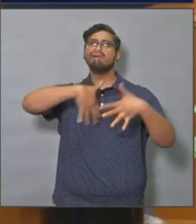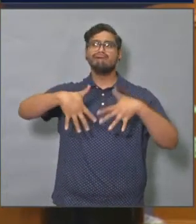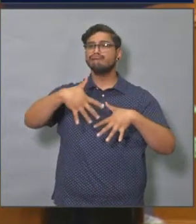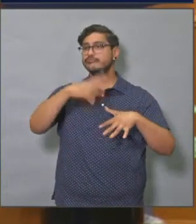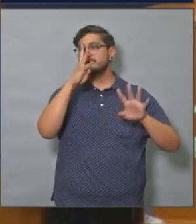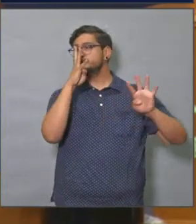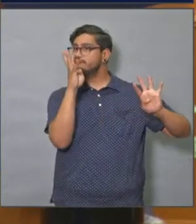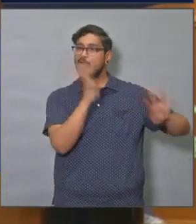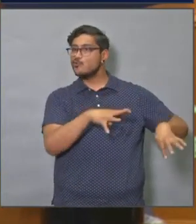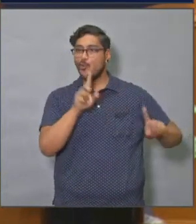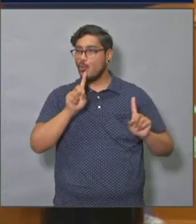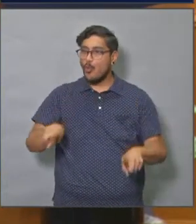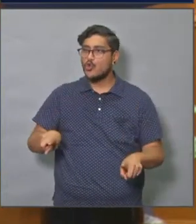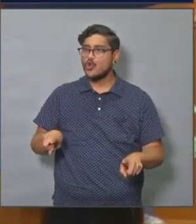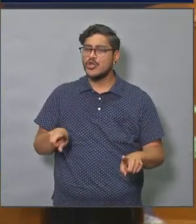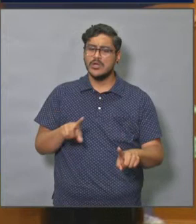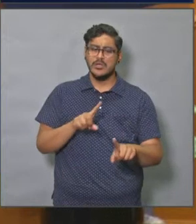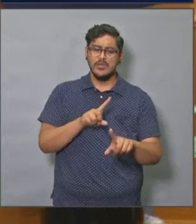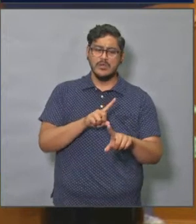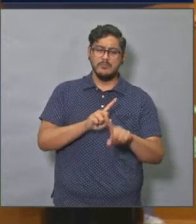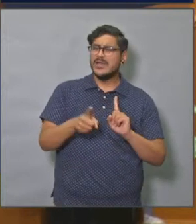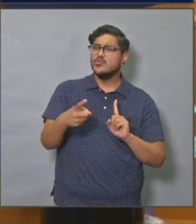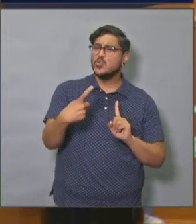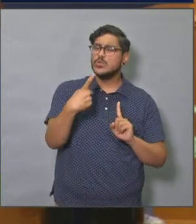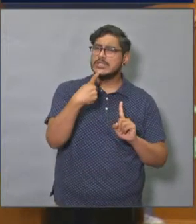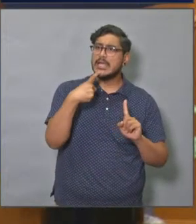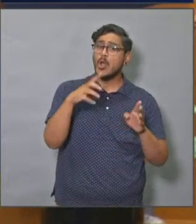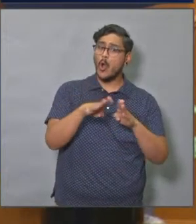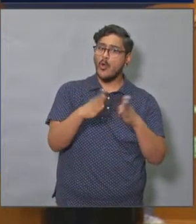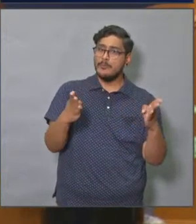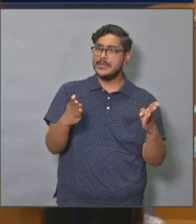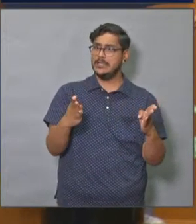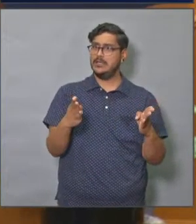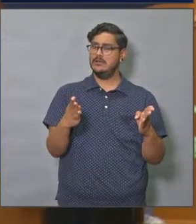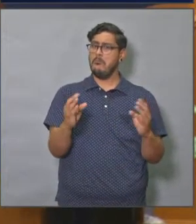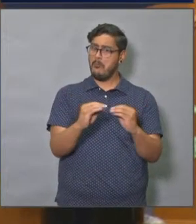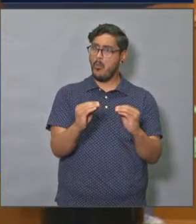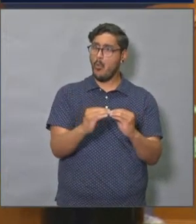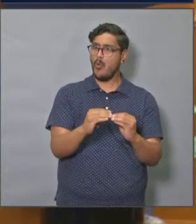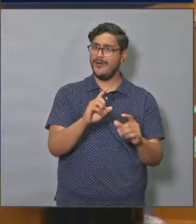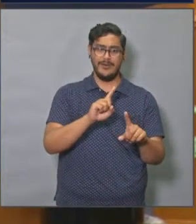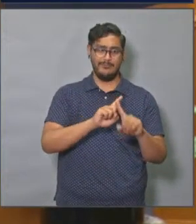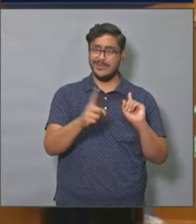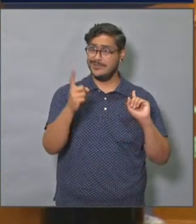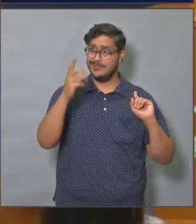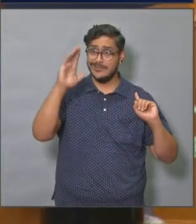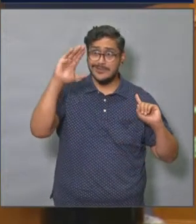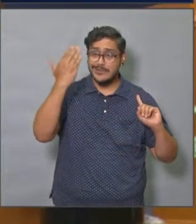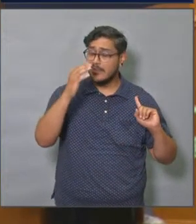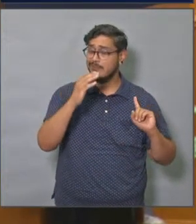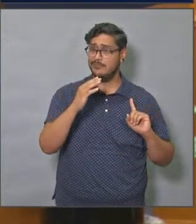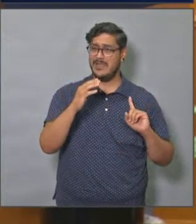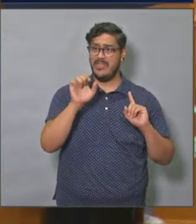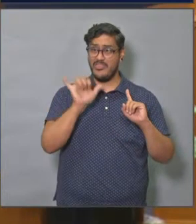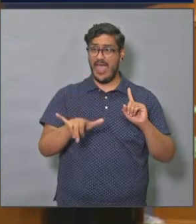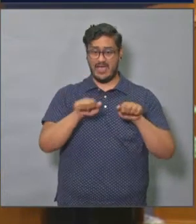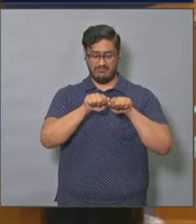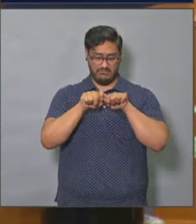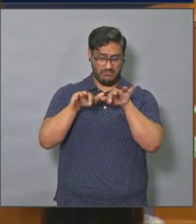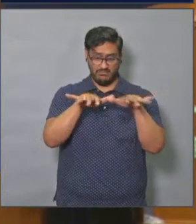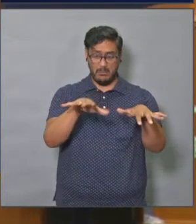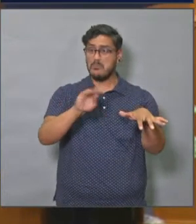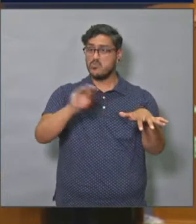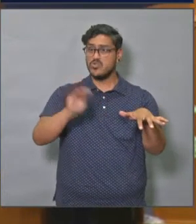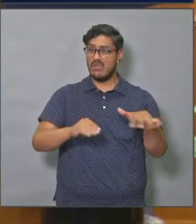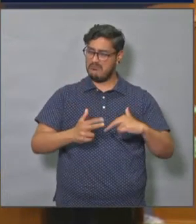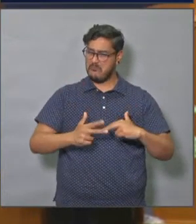also, when you talk about further reopening while the rate of transmission appears to be creeping up, I still don't understand, like,